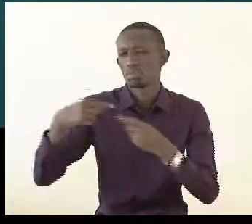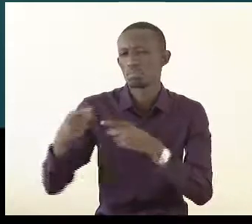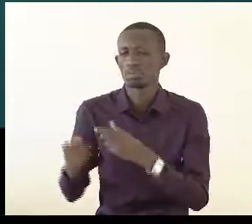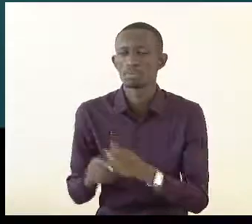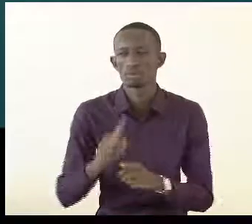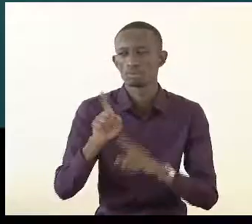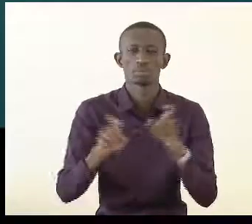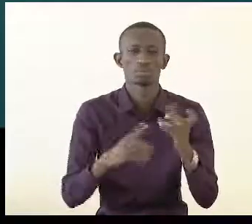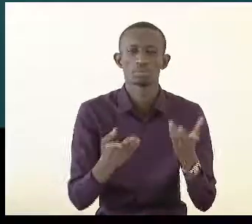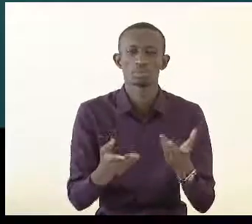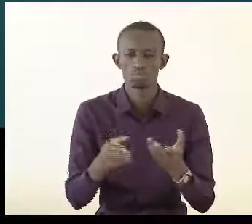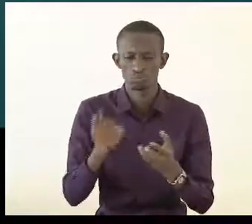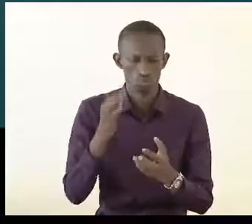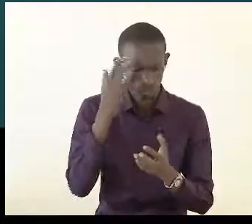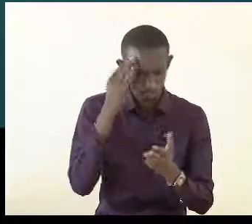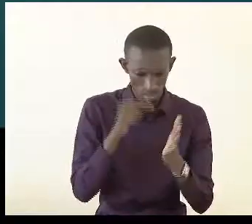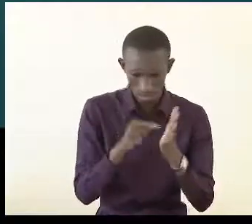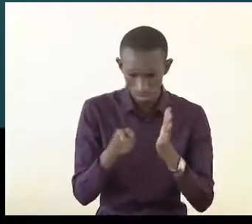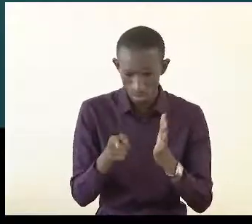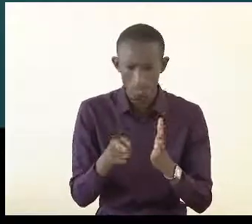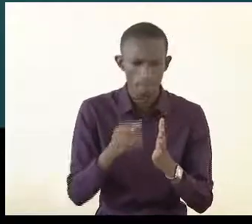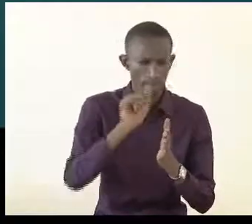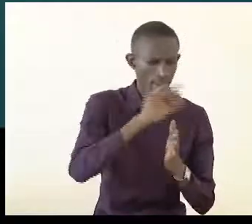one is A, which one is B.